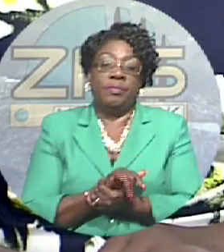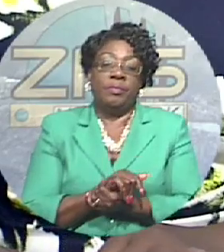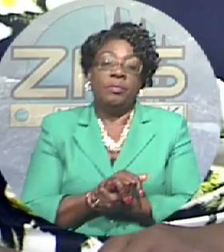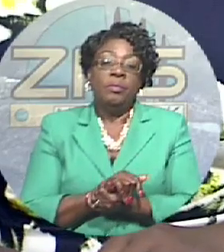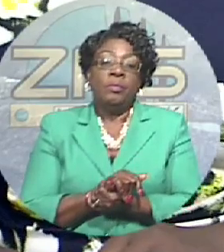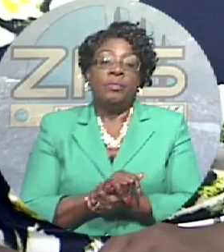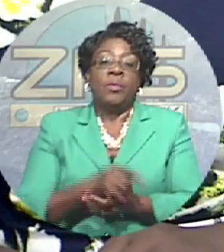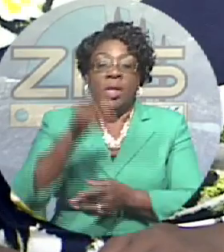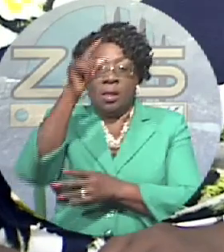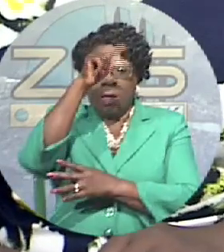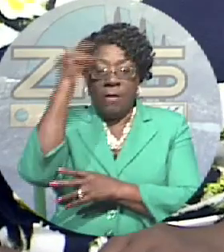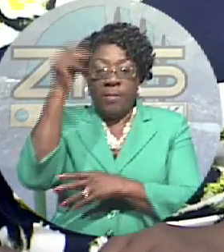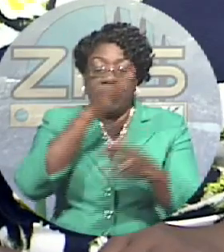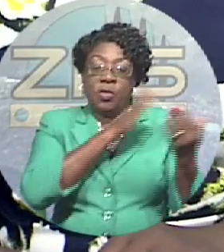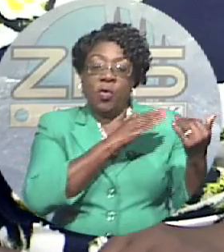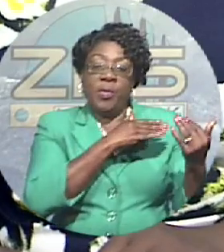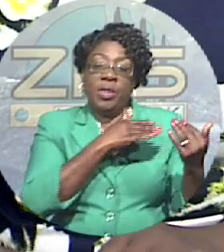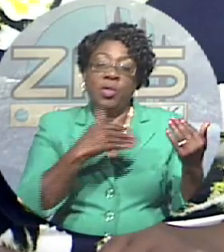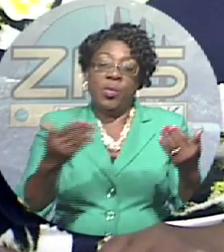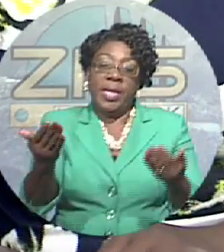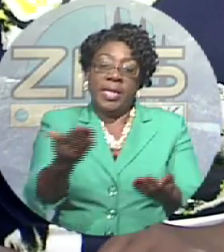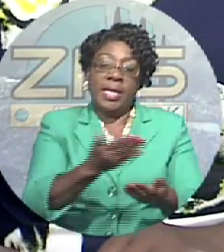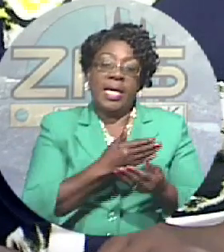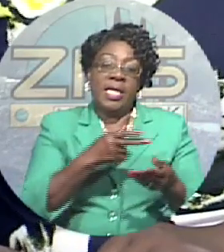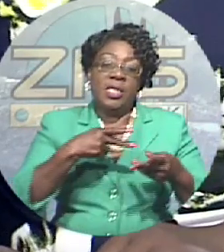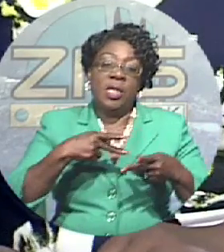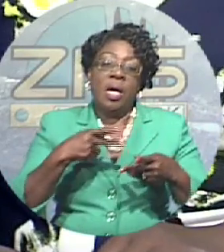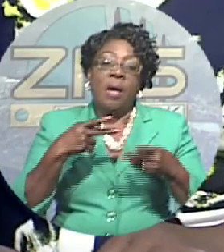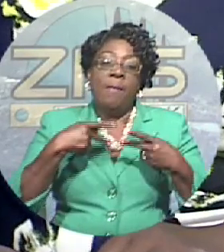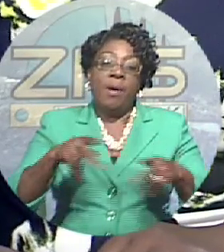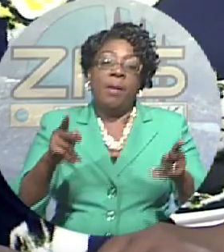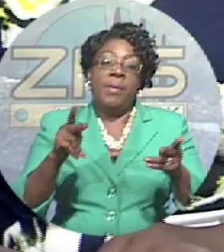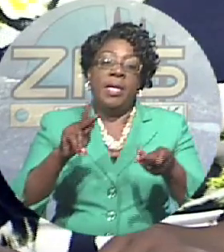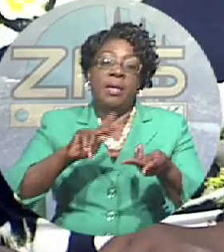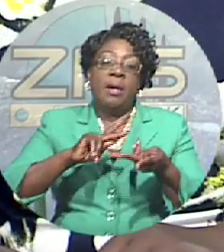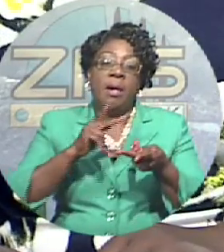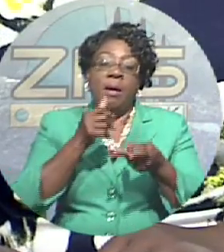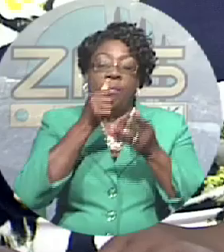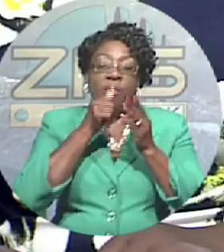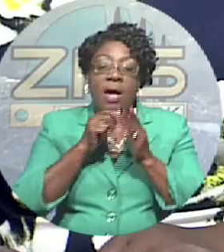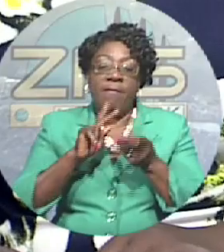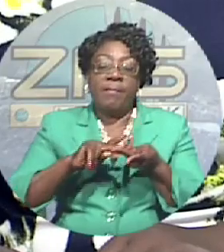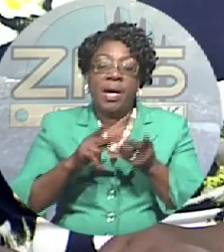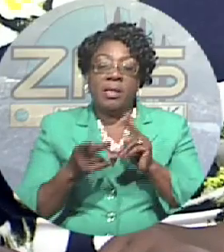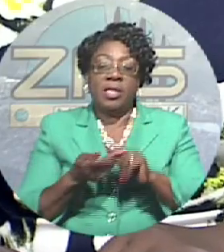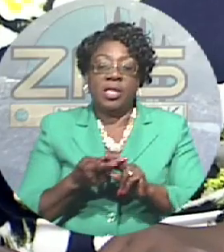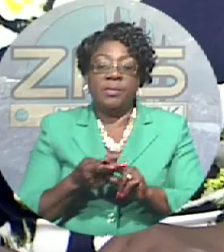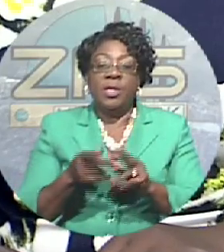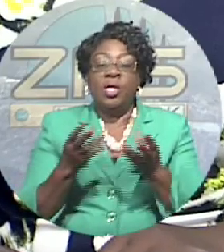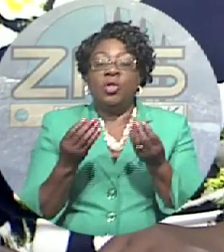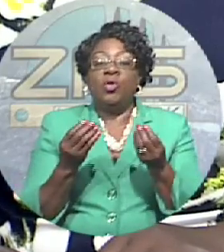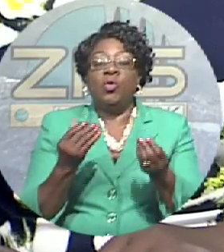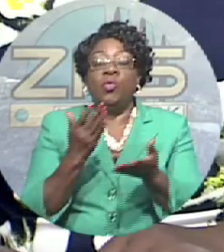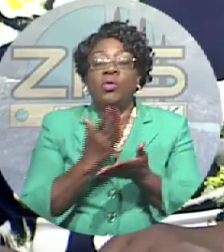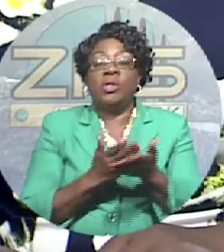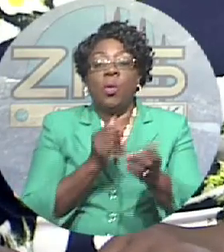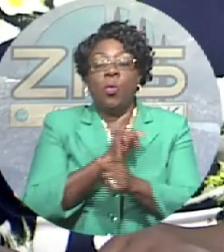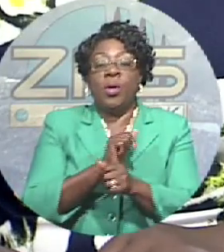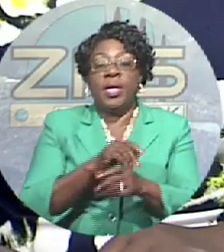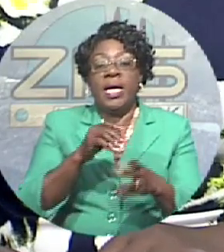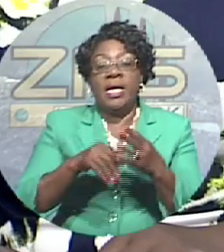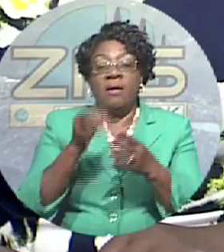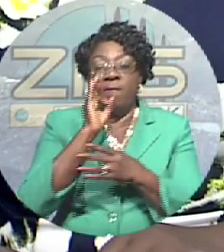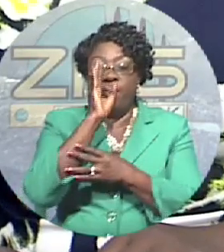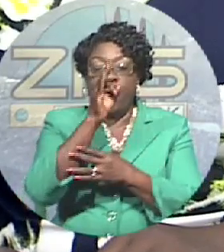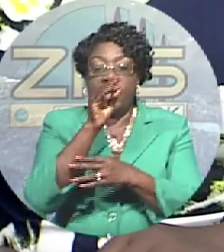The government is looking to engage public-private sector partnership to carry out some necessary upgrades in the historic Fox Hill community.